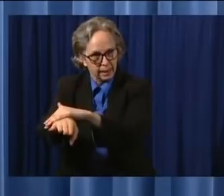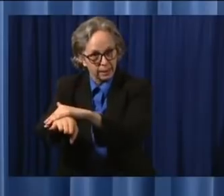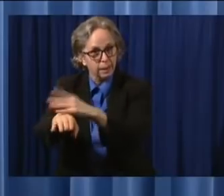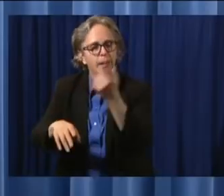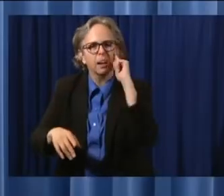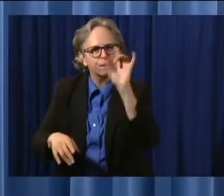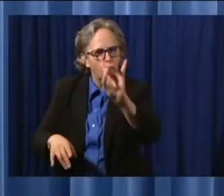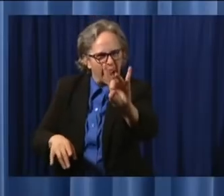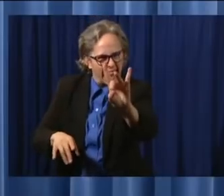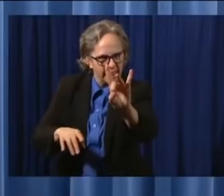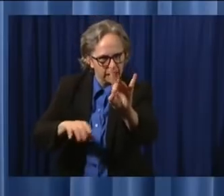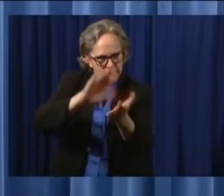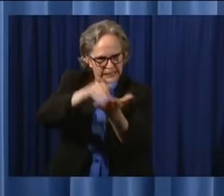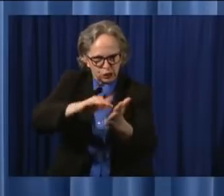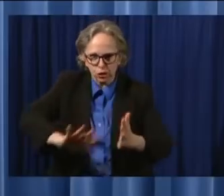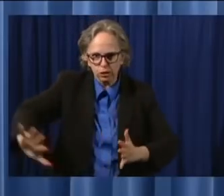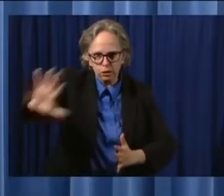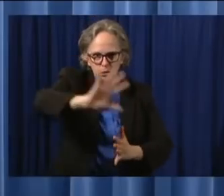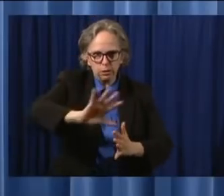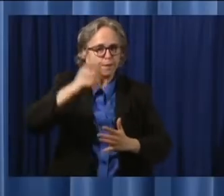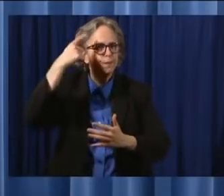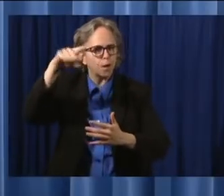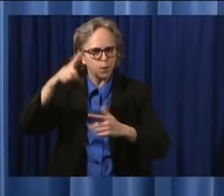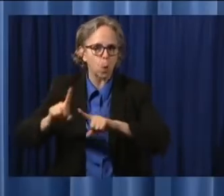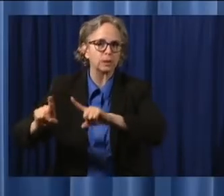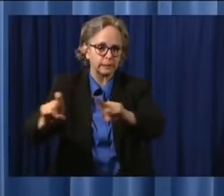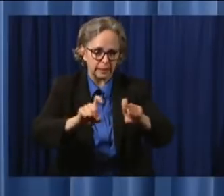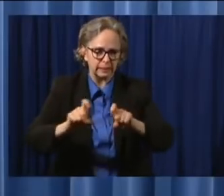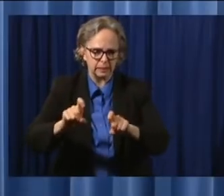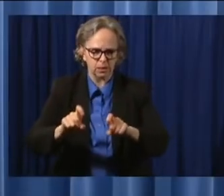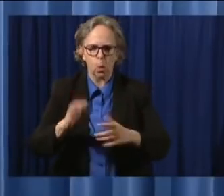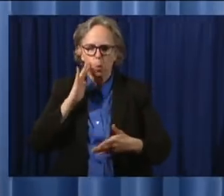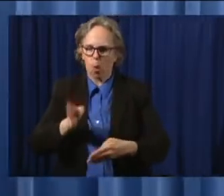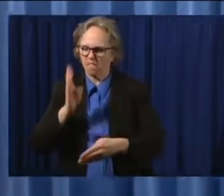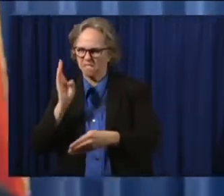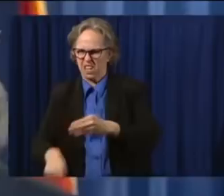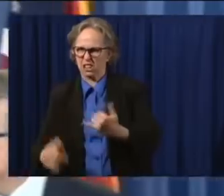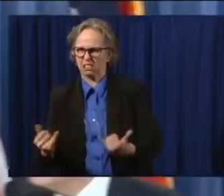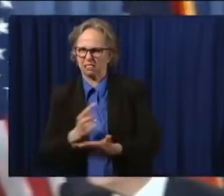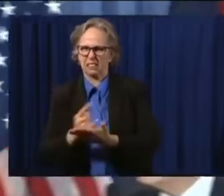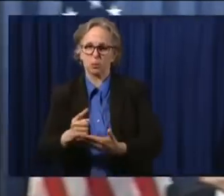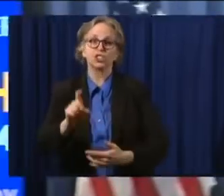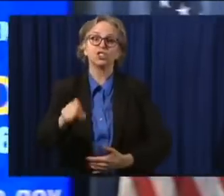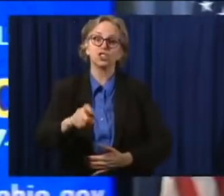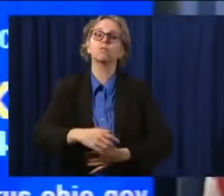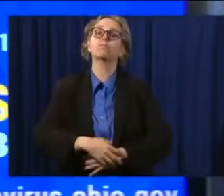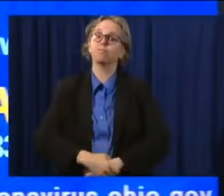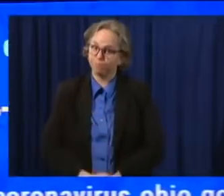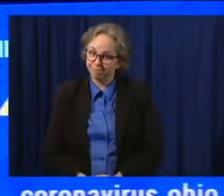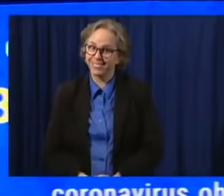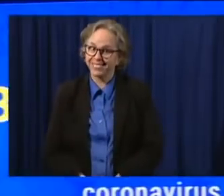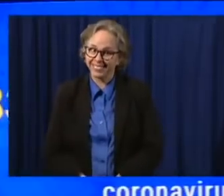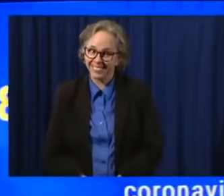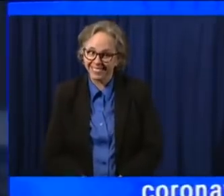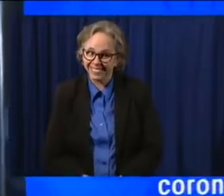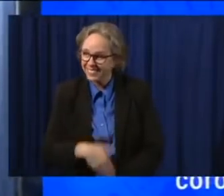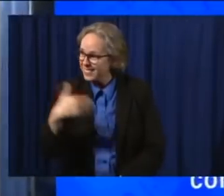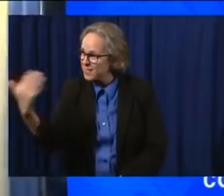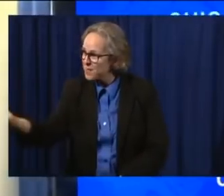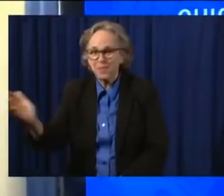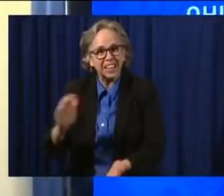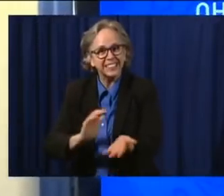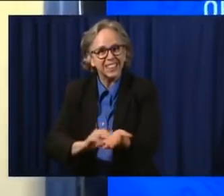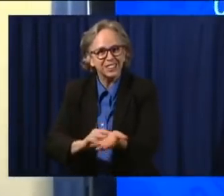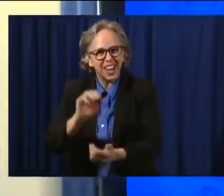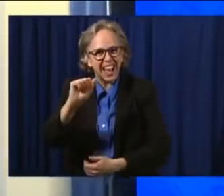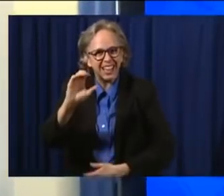likelihood, completed this week. Dr. Acton. Thank you, Governor. Good afternoon, everyone.